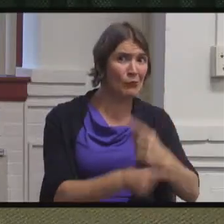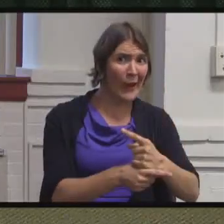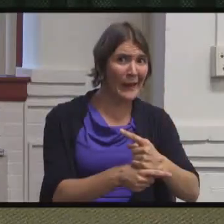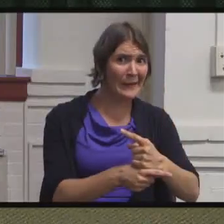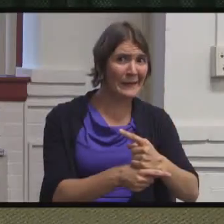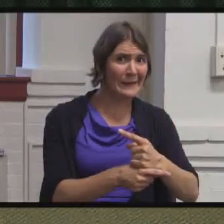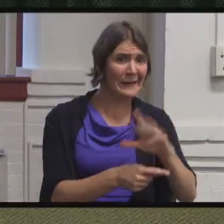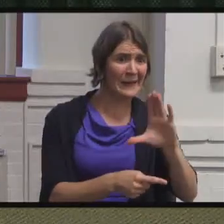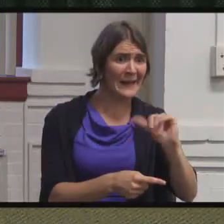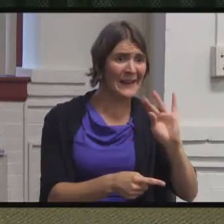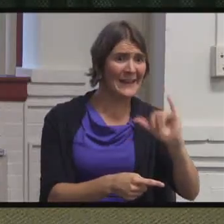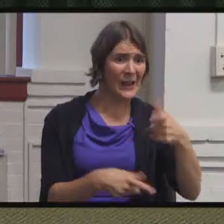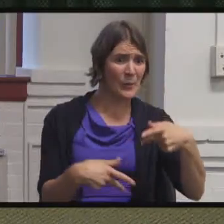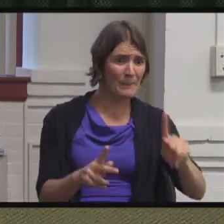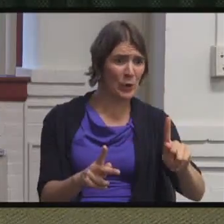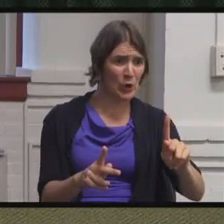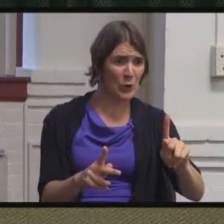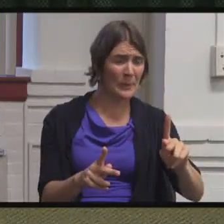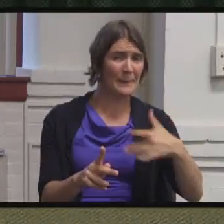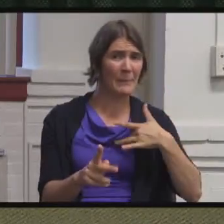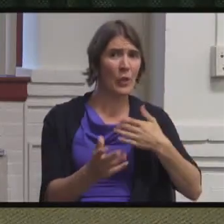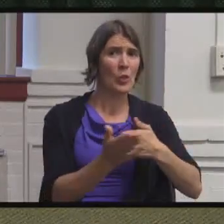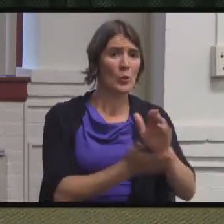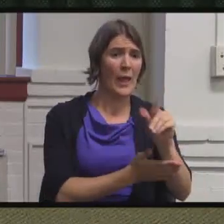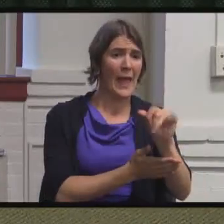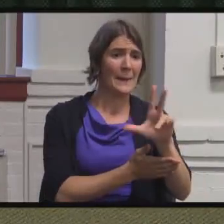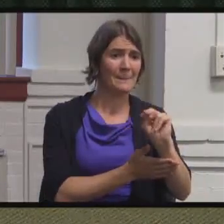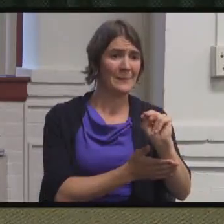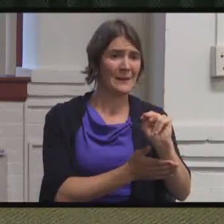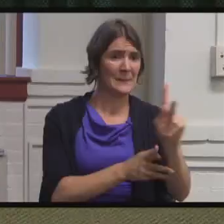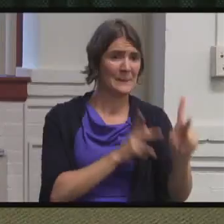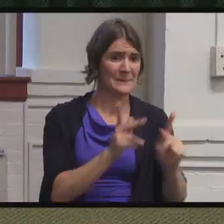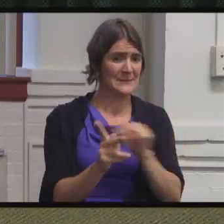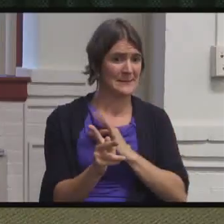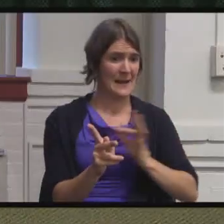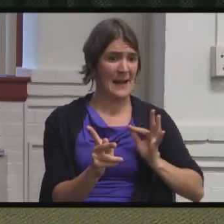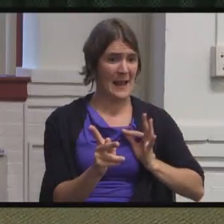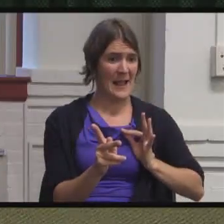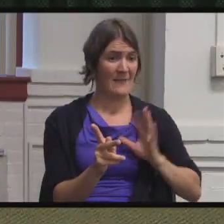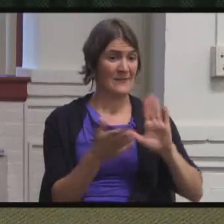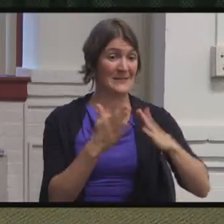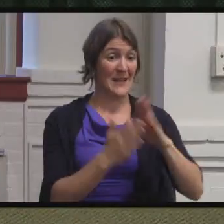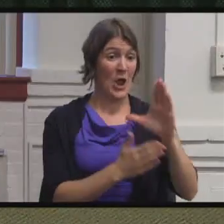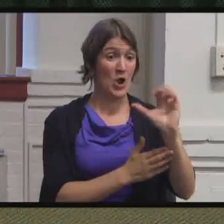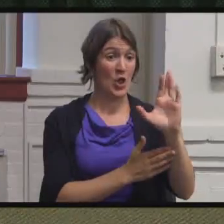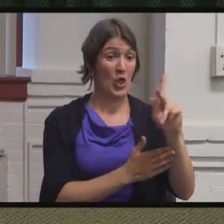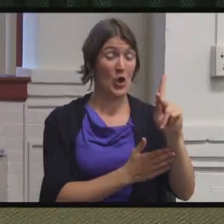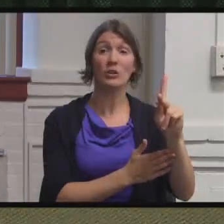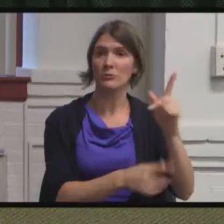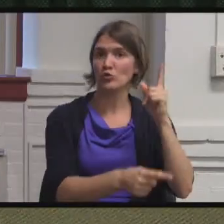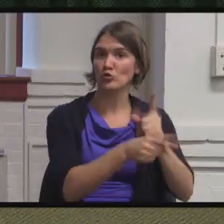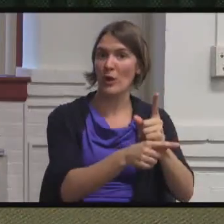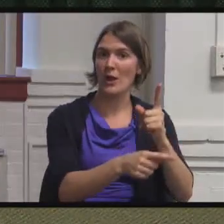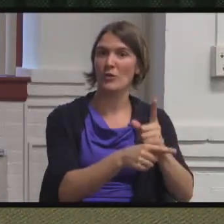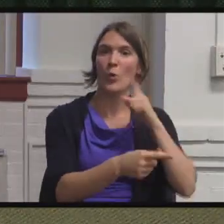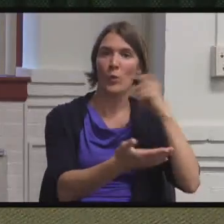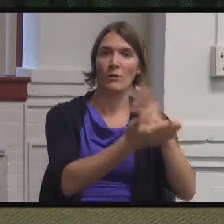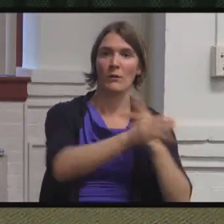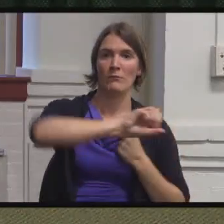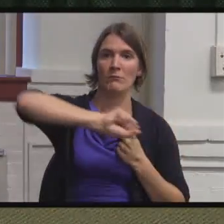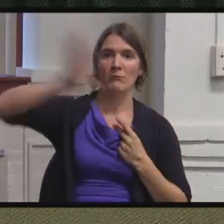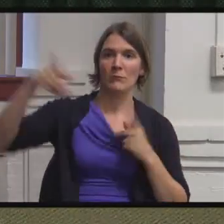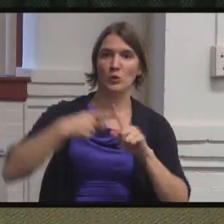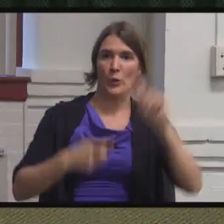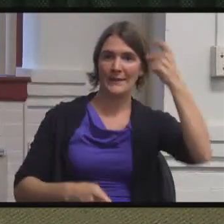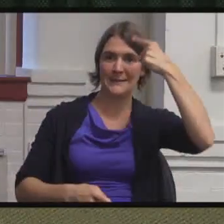catering permits are issued administratively by the town clerk. Yes. That's correct. With notice to DLC. Okay, great. So